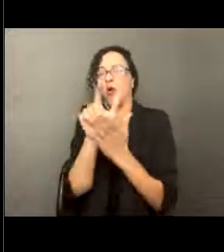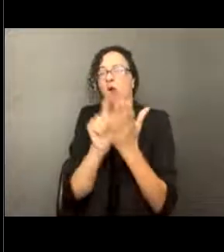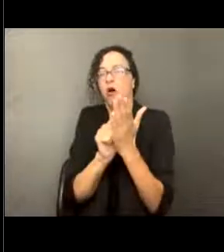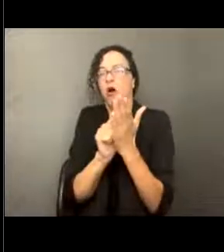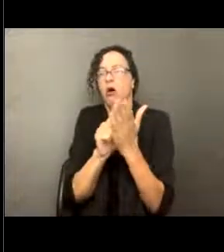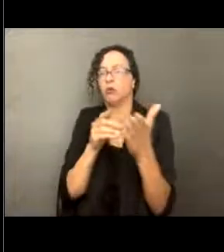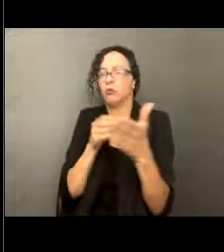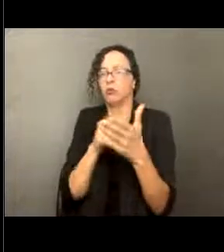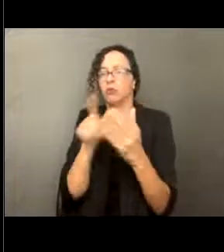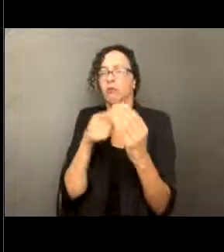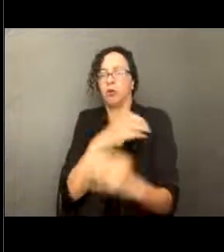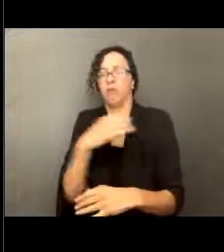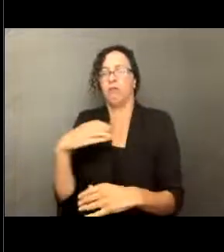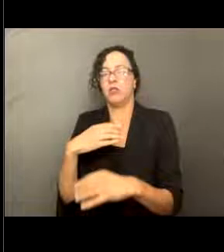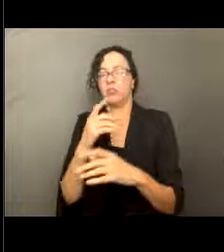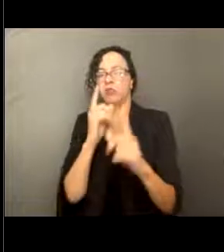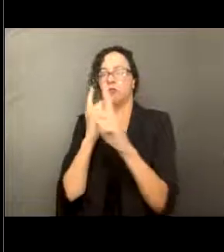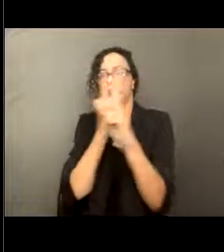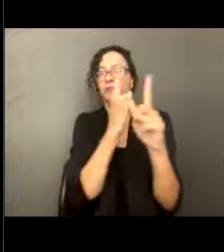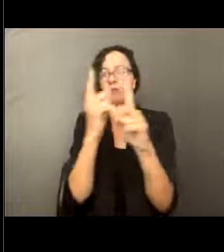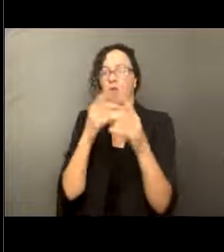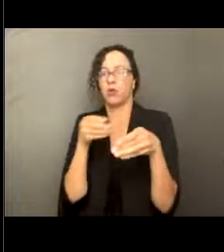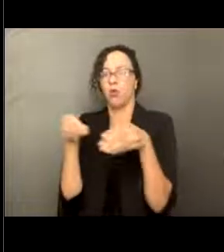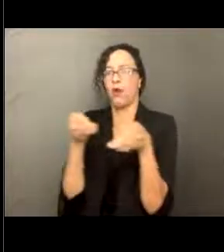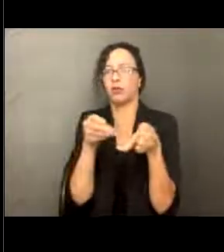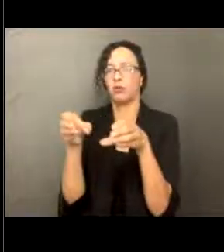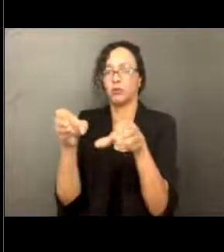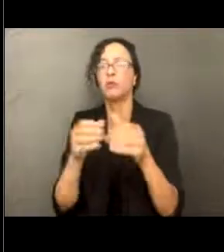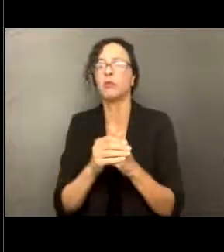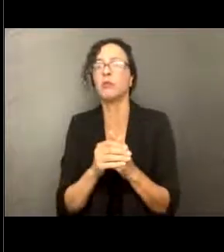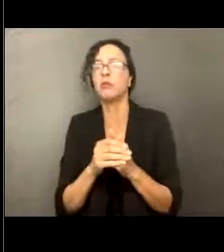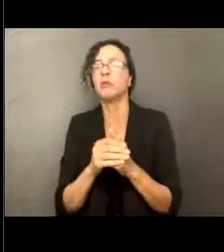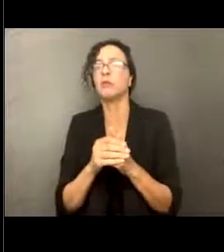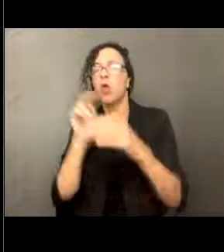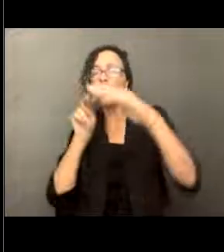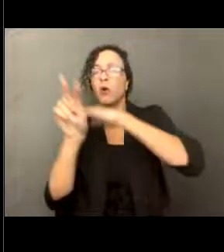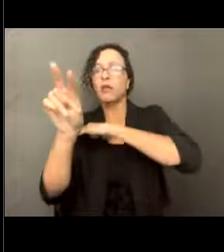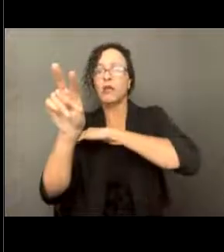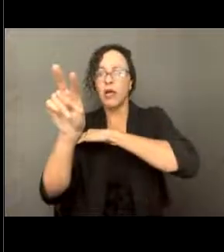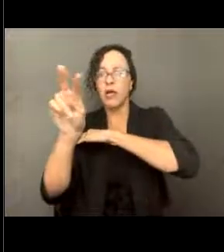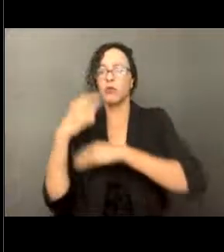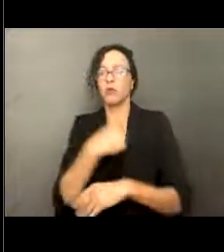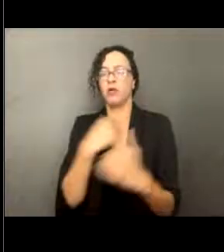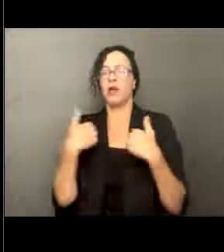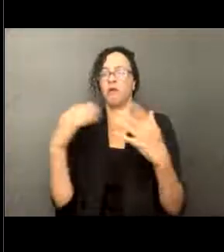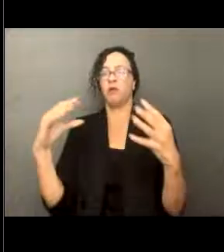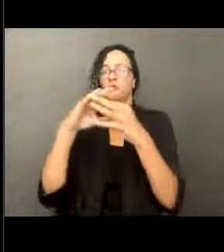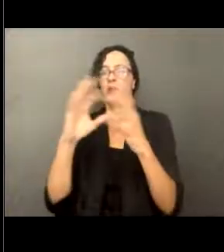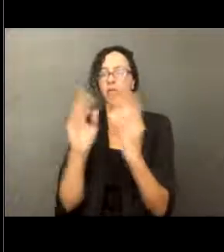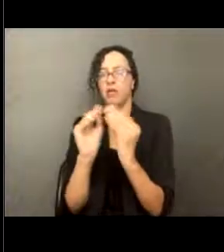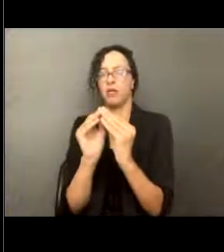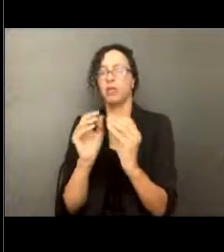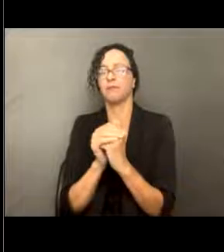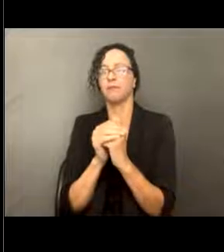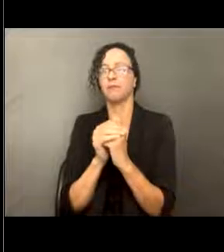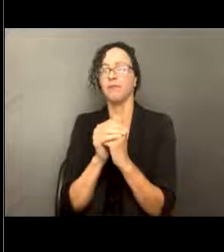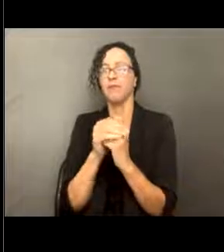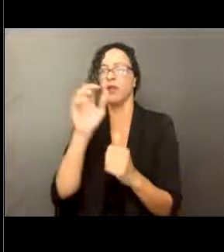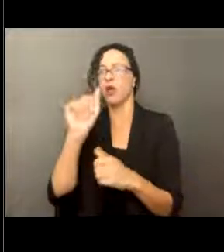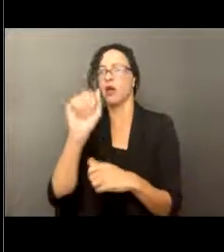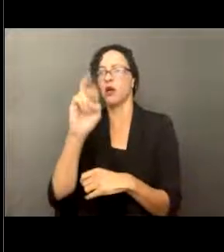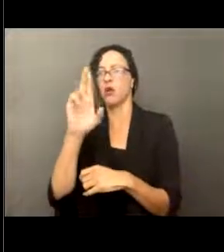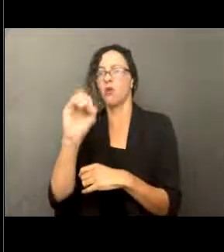direction. Looking ahead, we have our joint meeting, the Air Resources Board and the Department of Housing